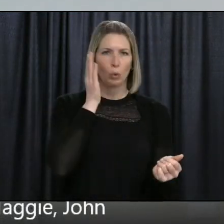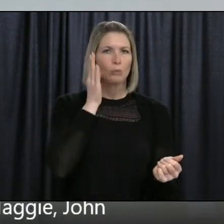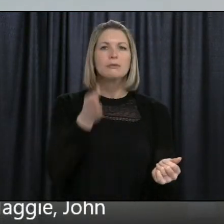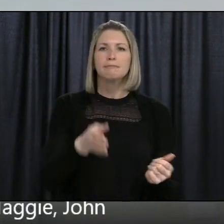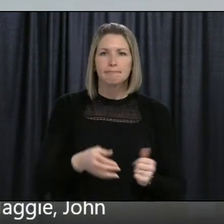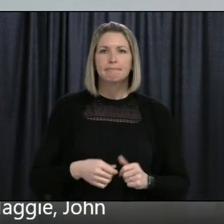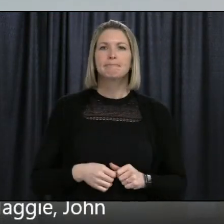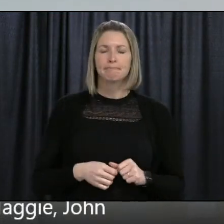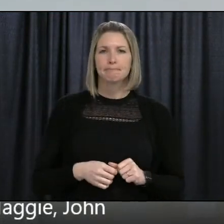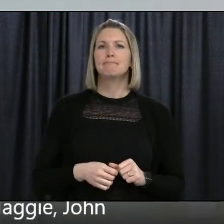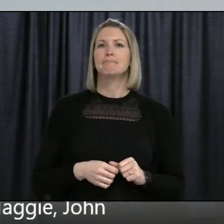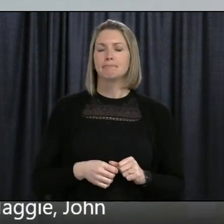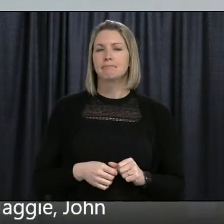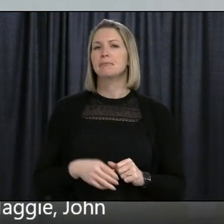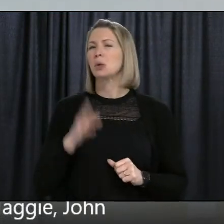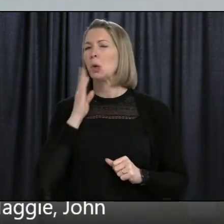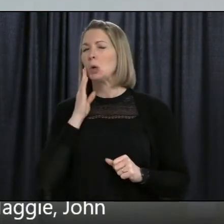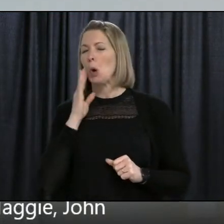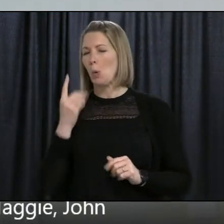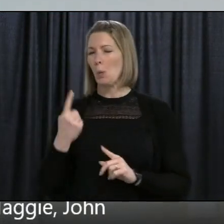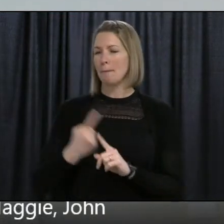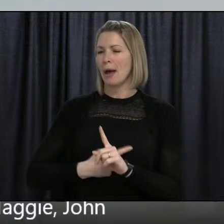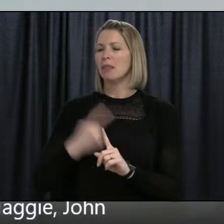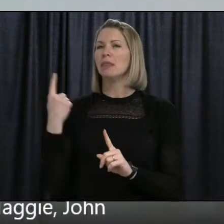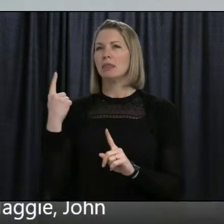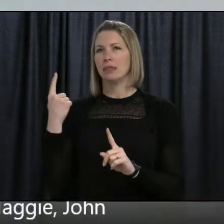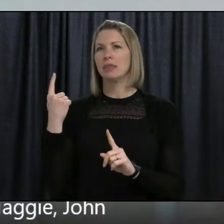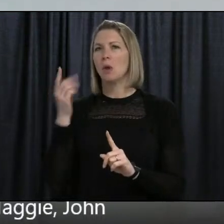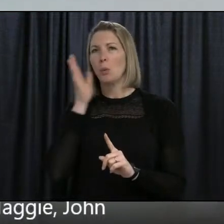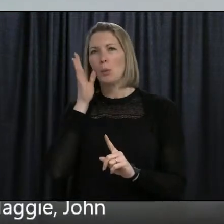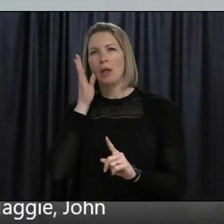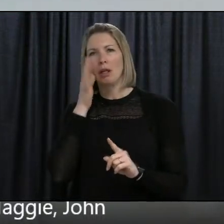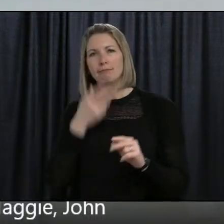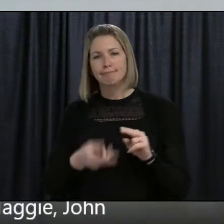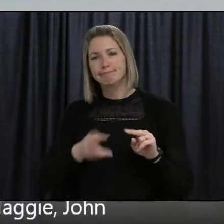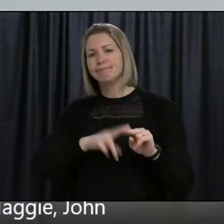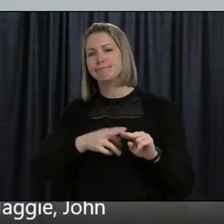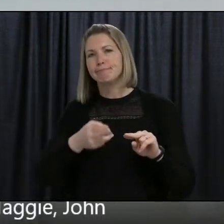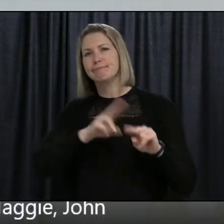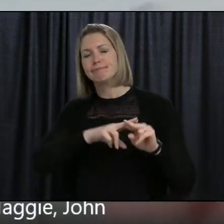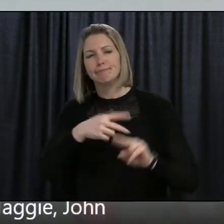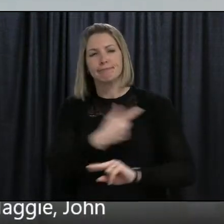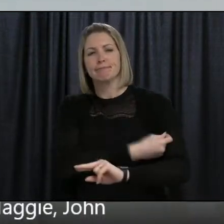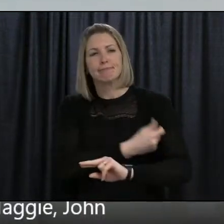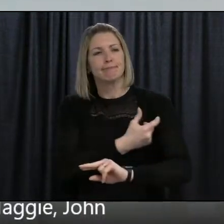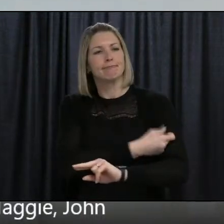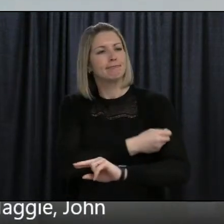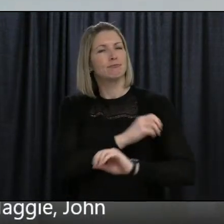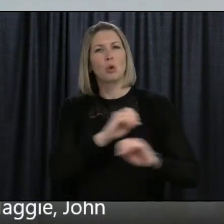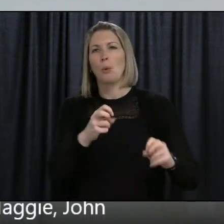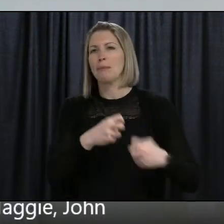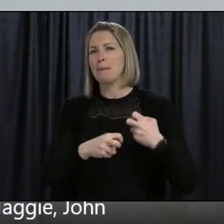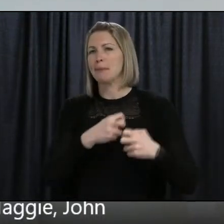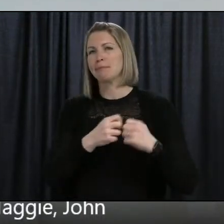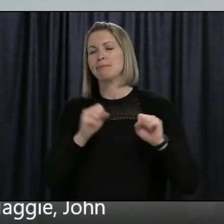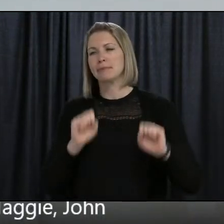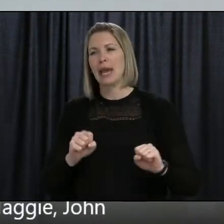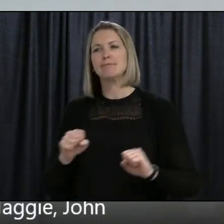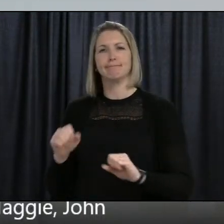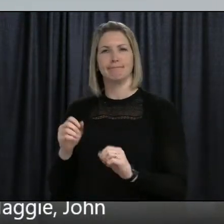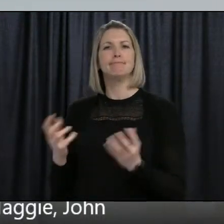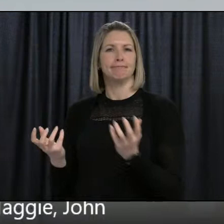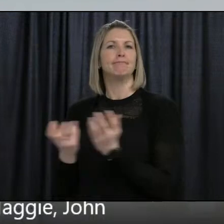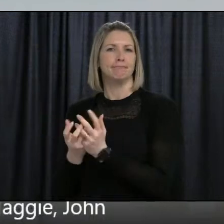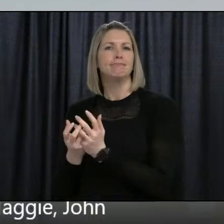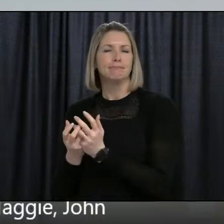the next 4 weeks. It's running at less than 50%, and that's without involving our other partners, such as our pharmacists